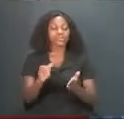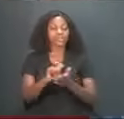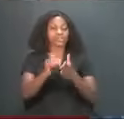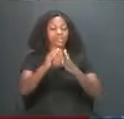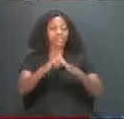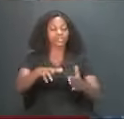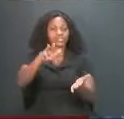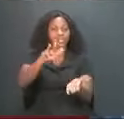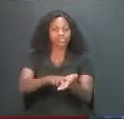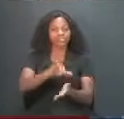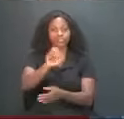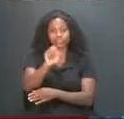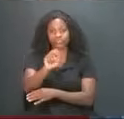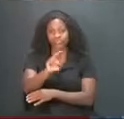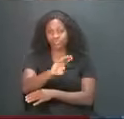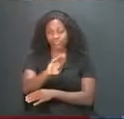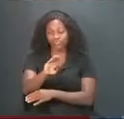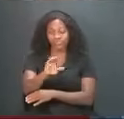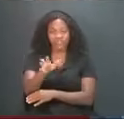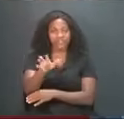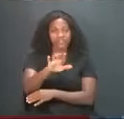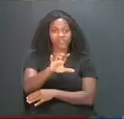of